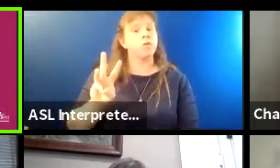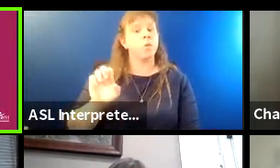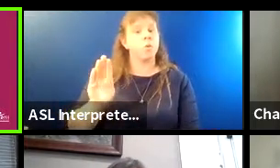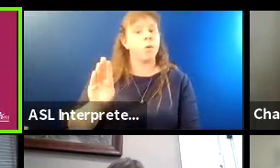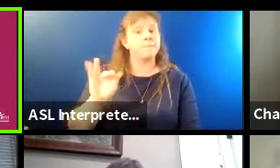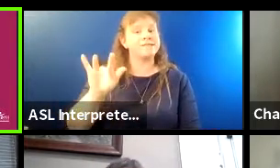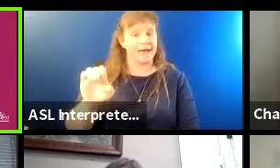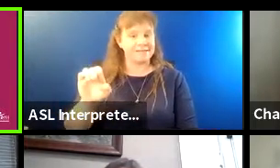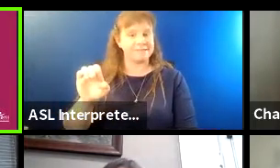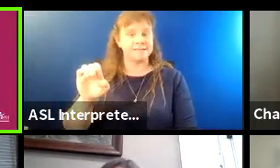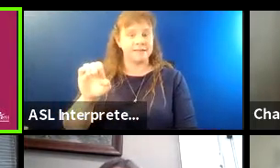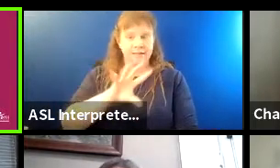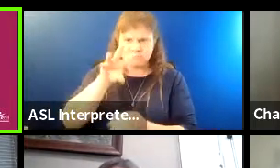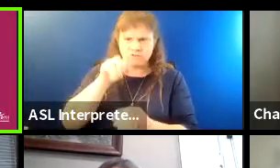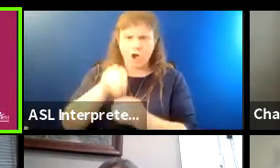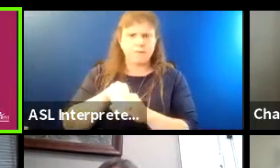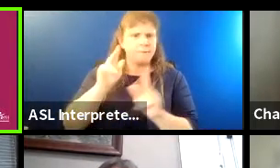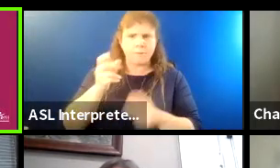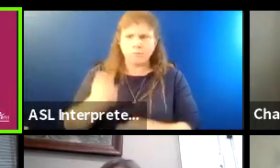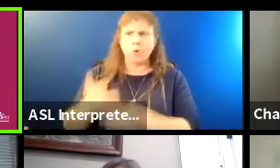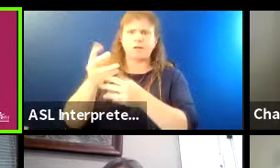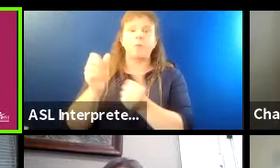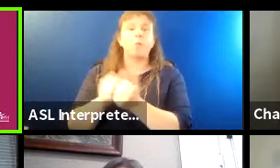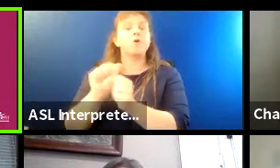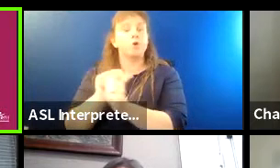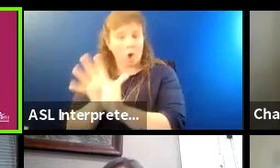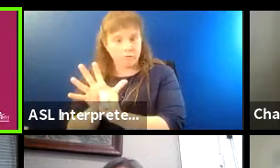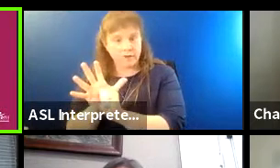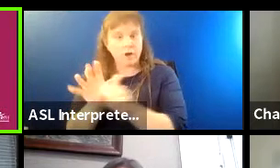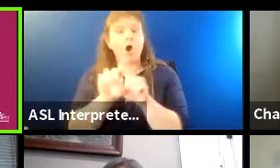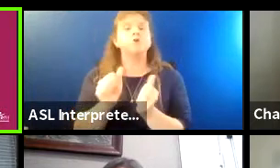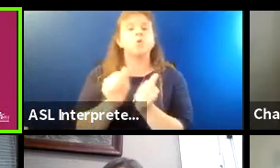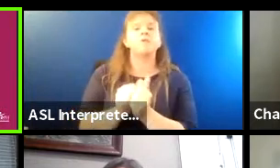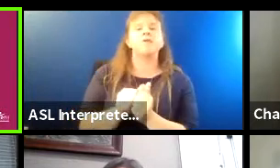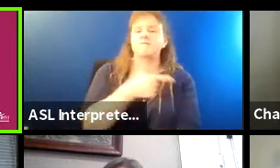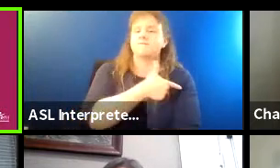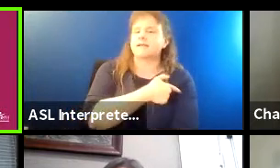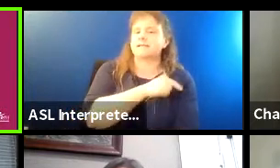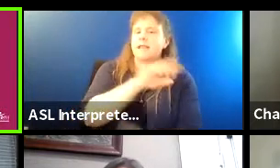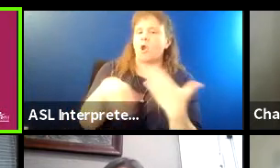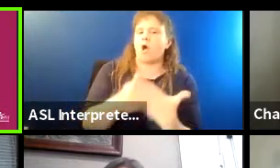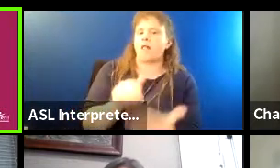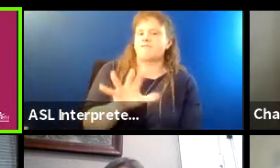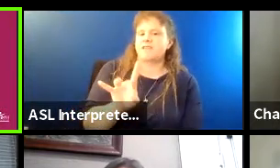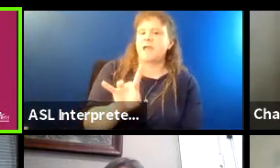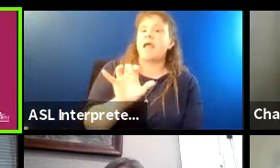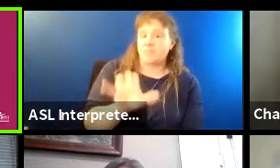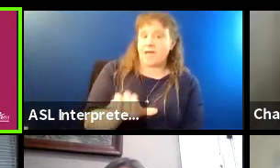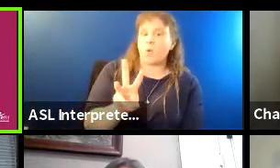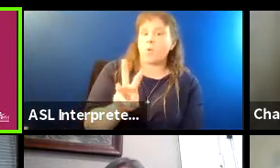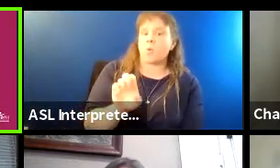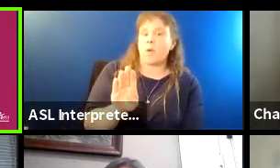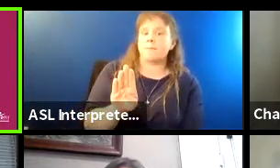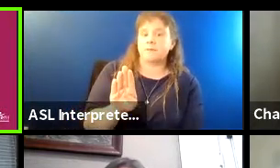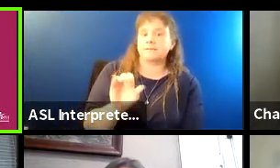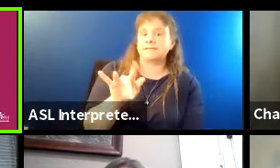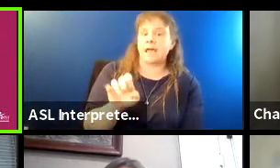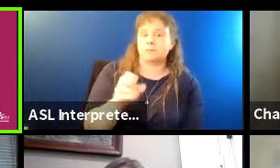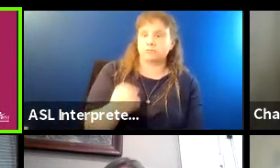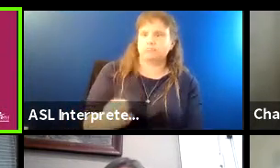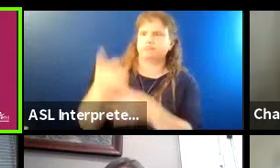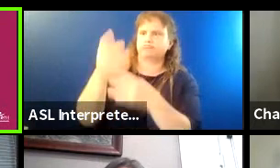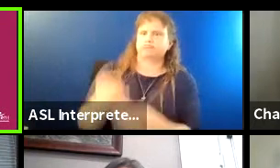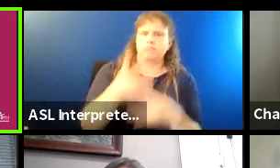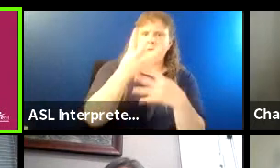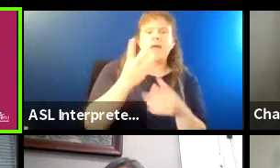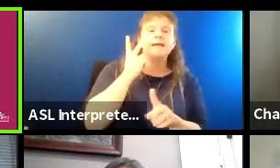our COVID-19 webpage, but also with our Vaccinate All 58 webpage, where we're seeing a handful of particular